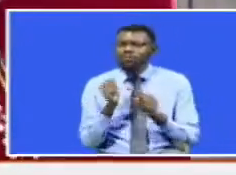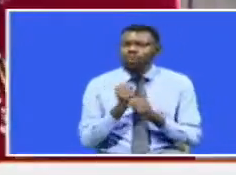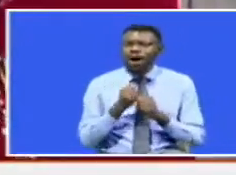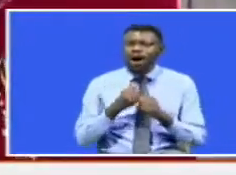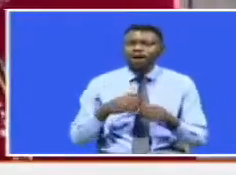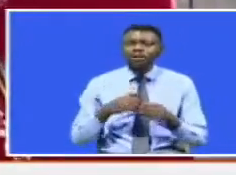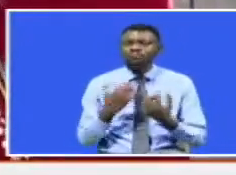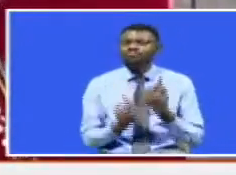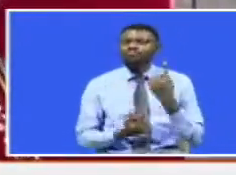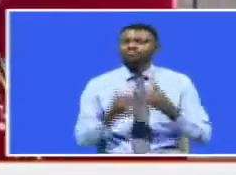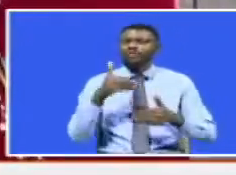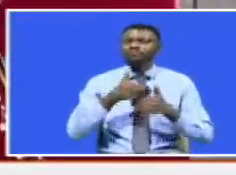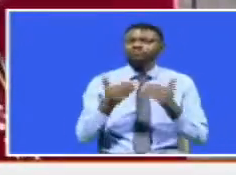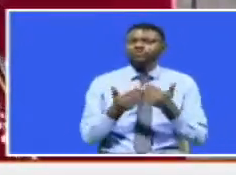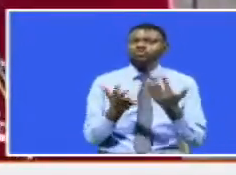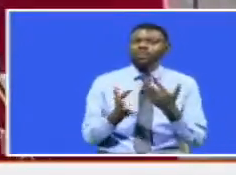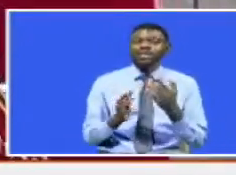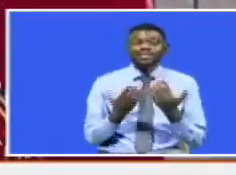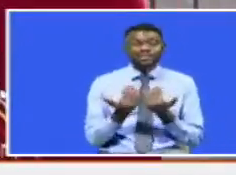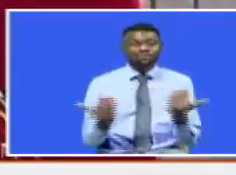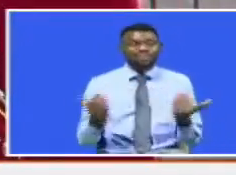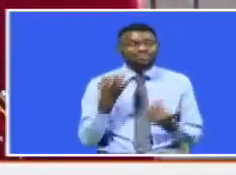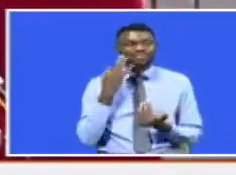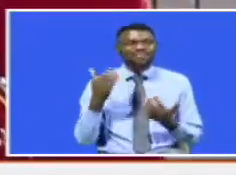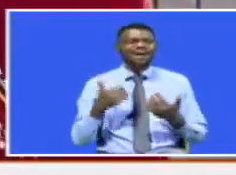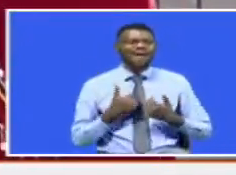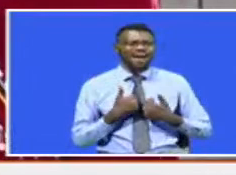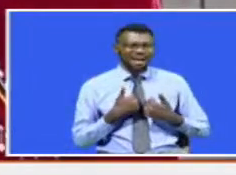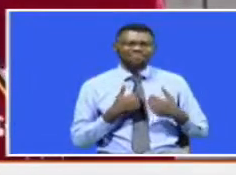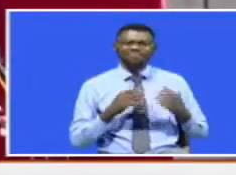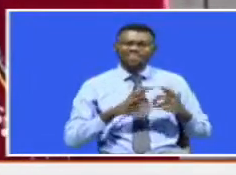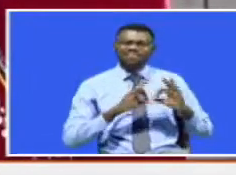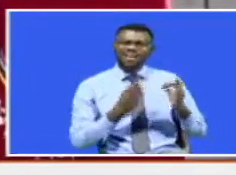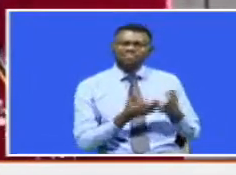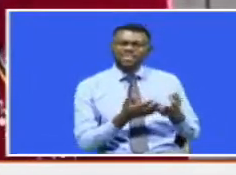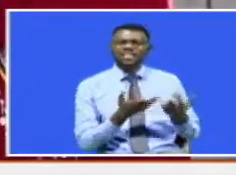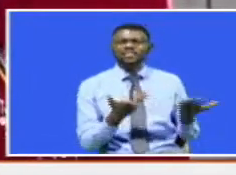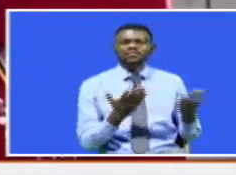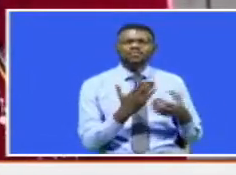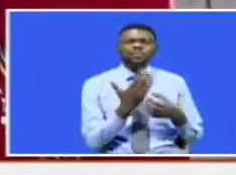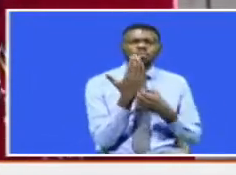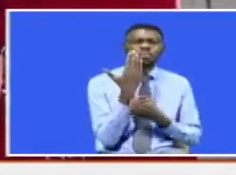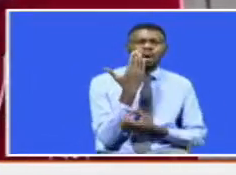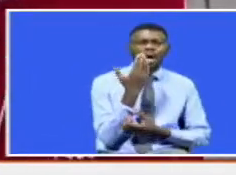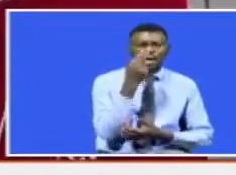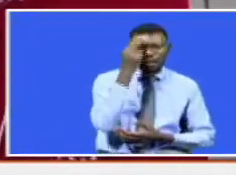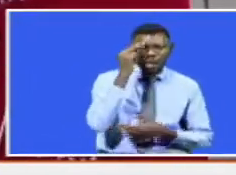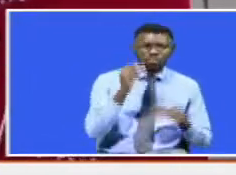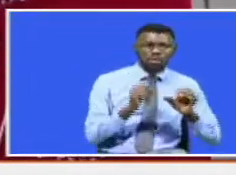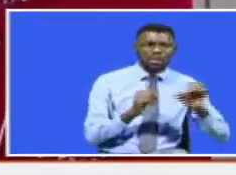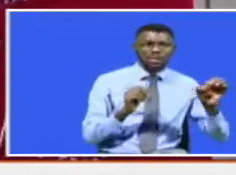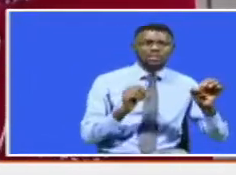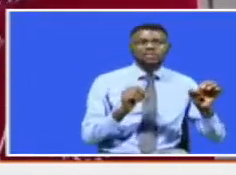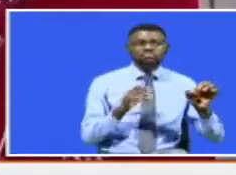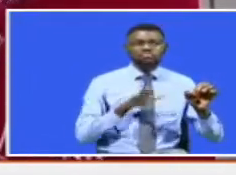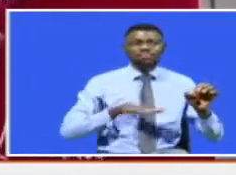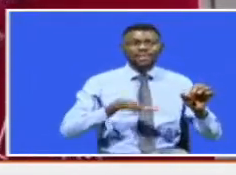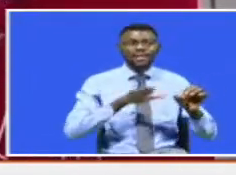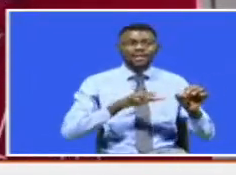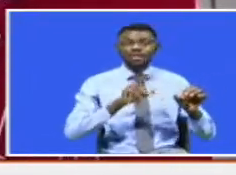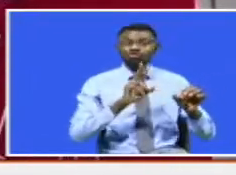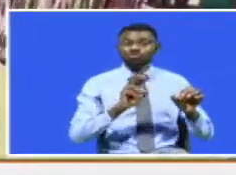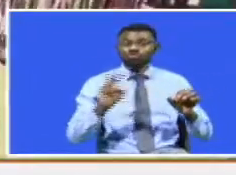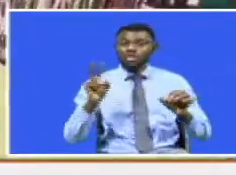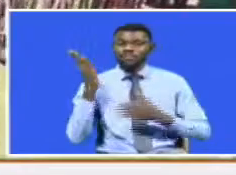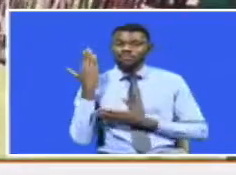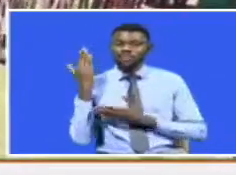Kikuyan Primary School serves 300 children from vulnerable families within Narok East sub-county. In 2020,